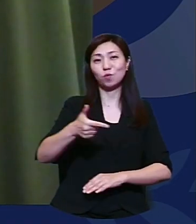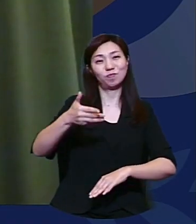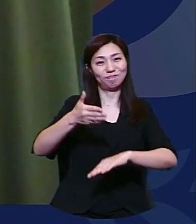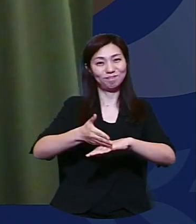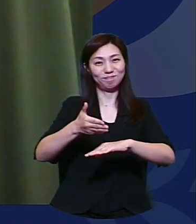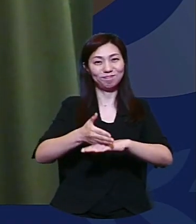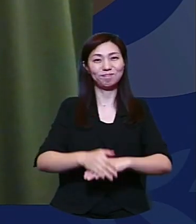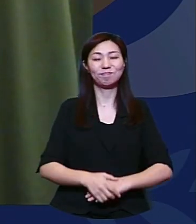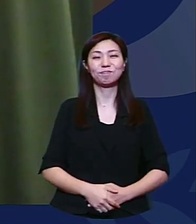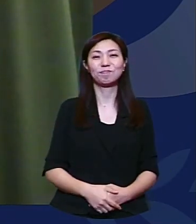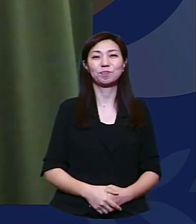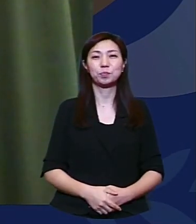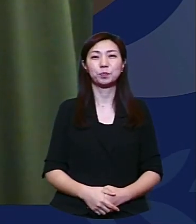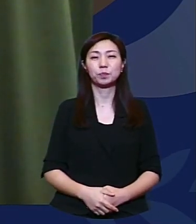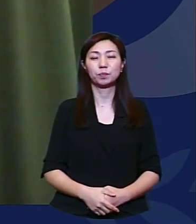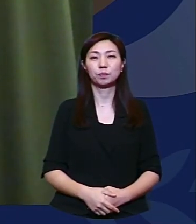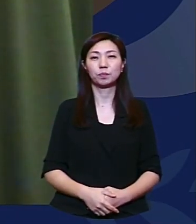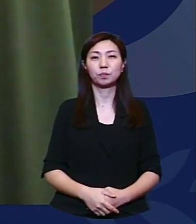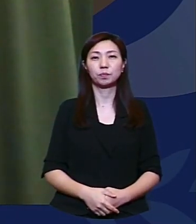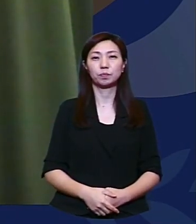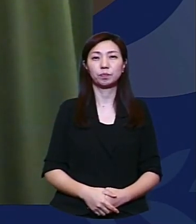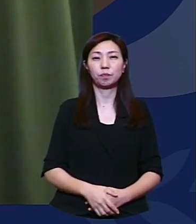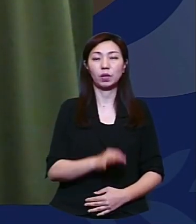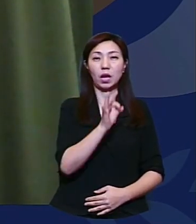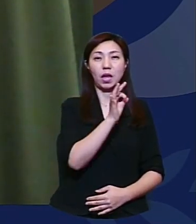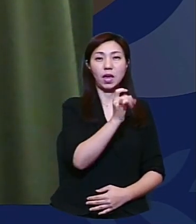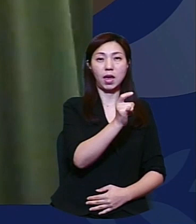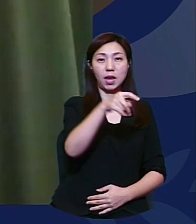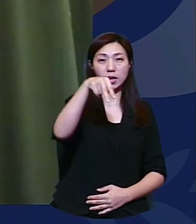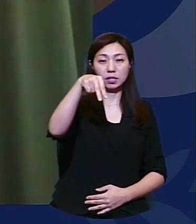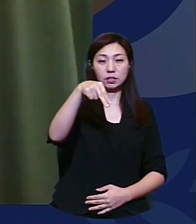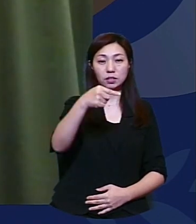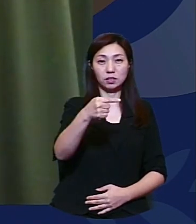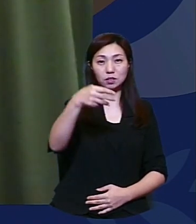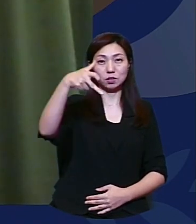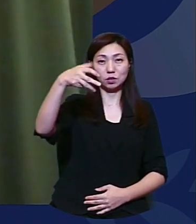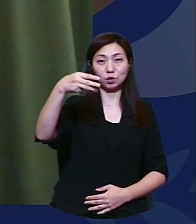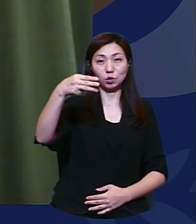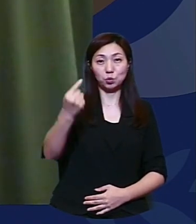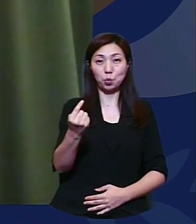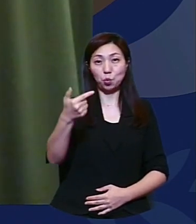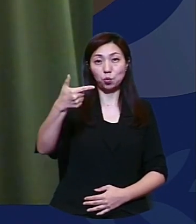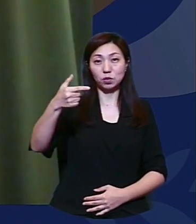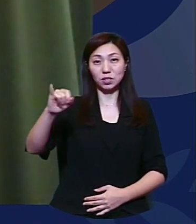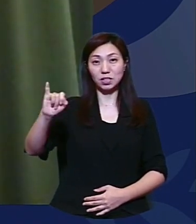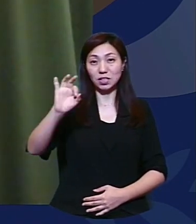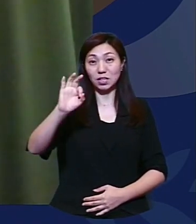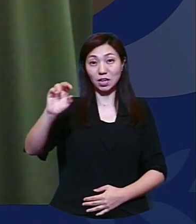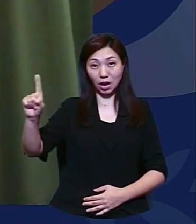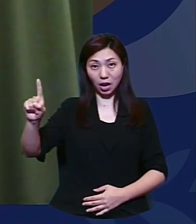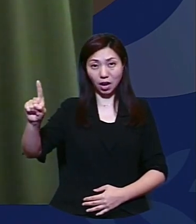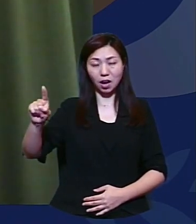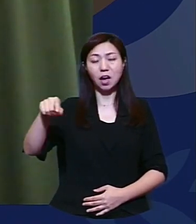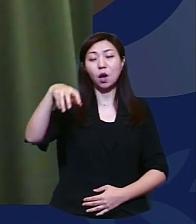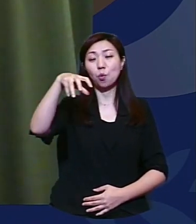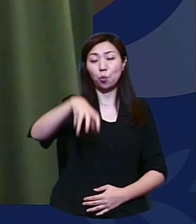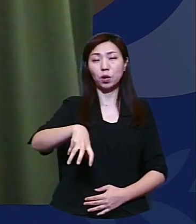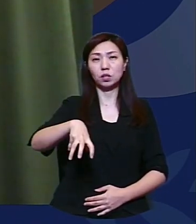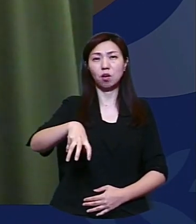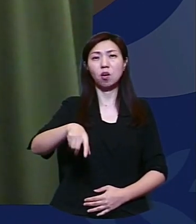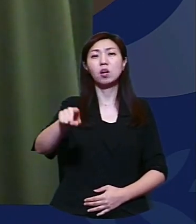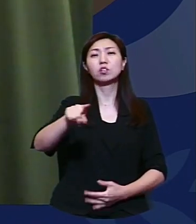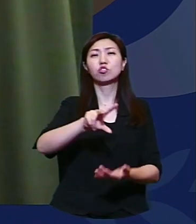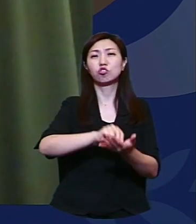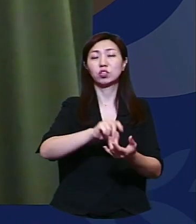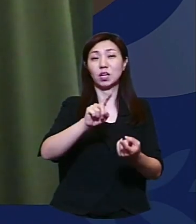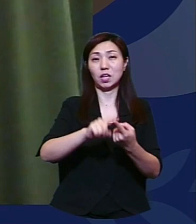in Estonia, that topic has actually come up rather often. And of course, you have a prime minister here who is digital